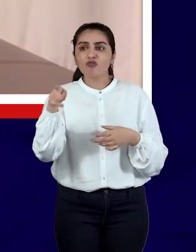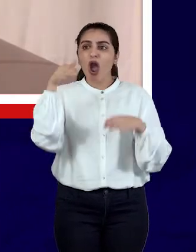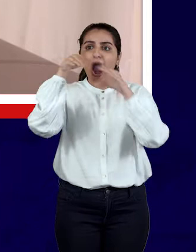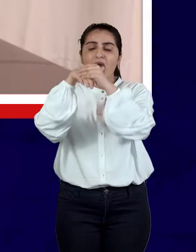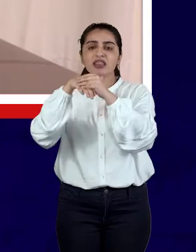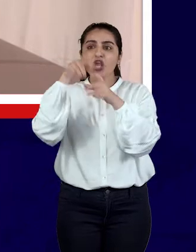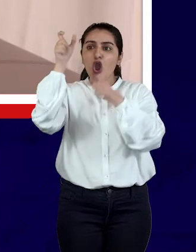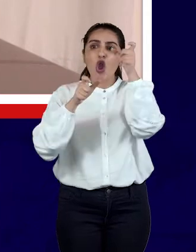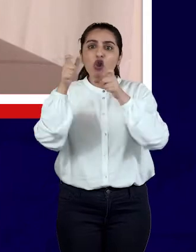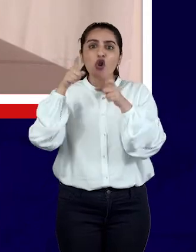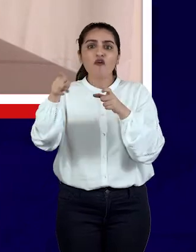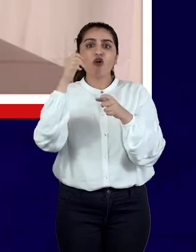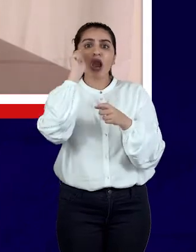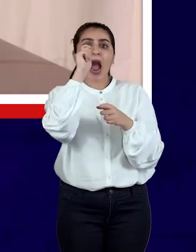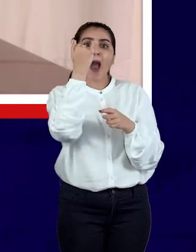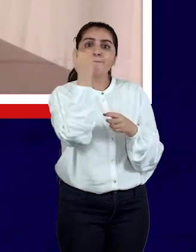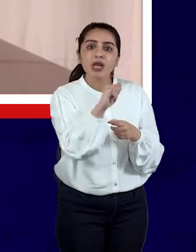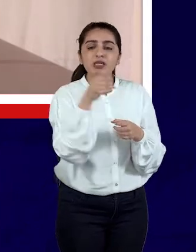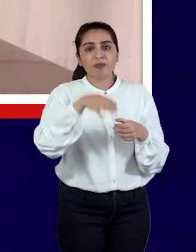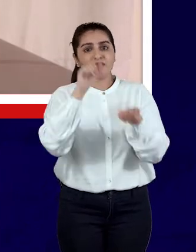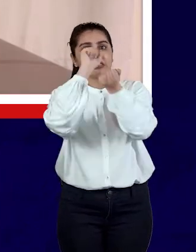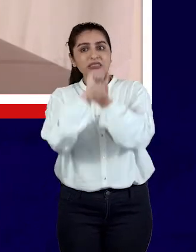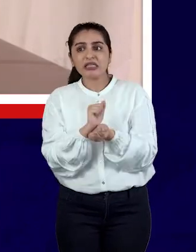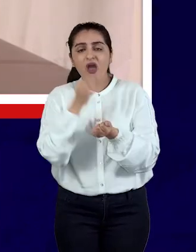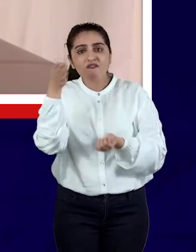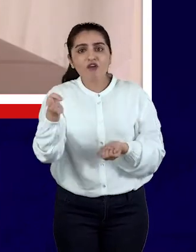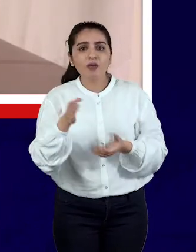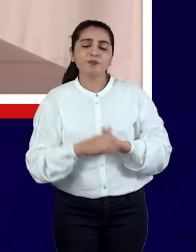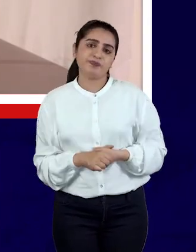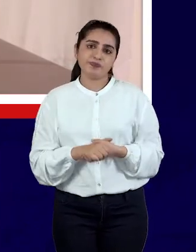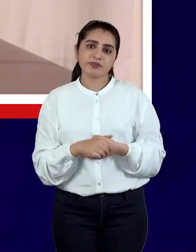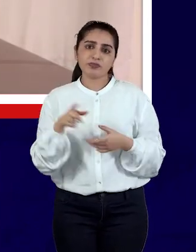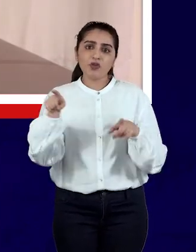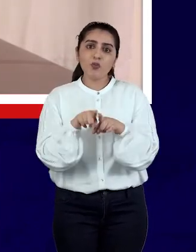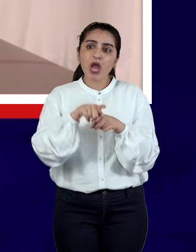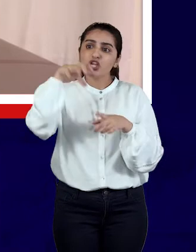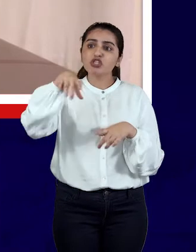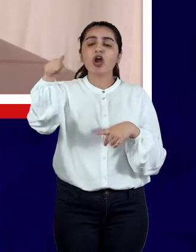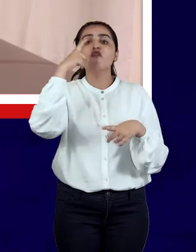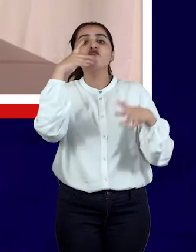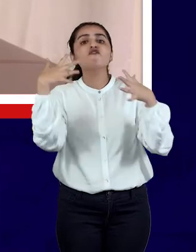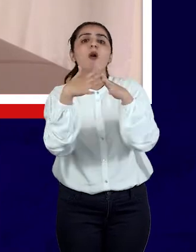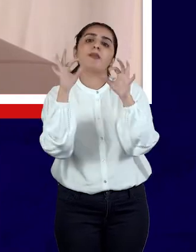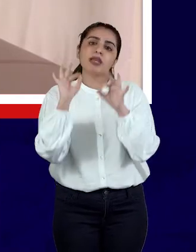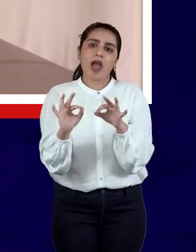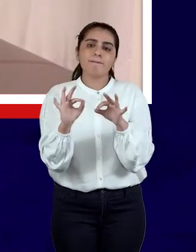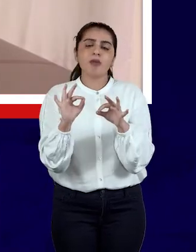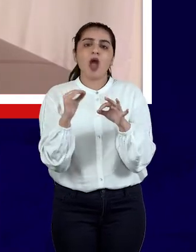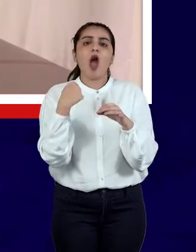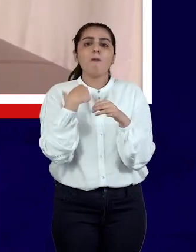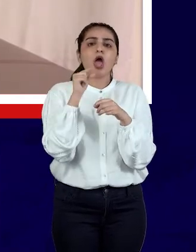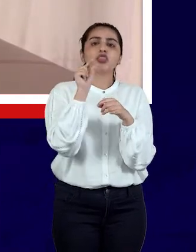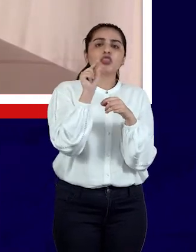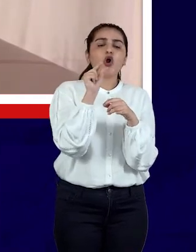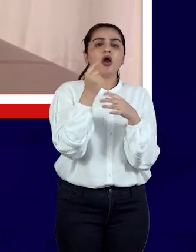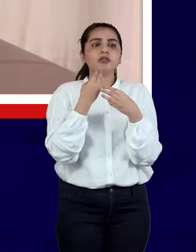heinous criminals as we know them today. And of course, it was an institution for women, so that took a little bit